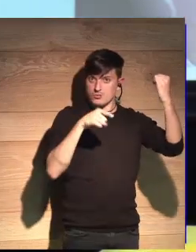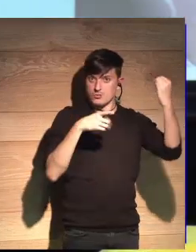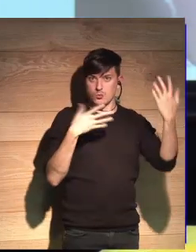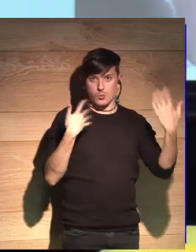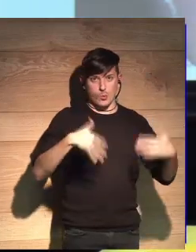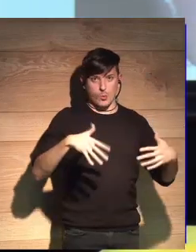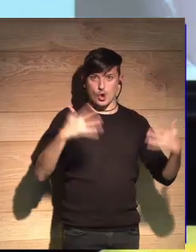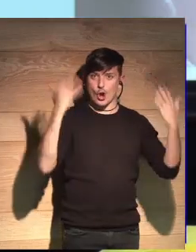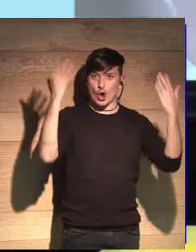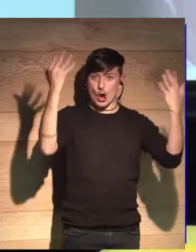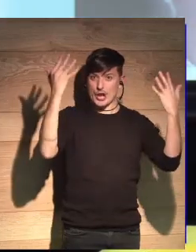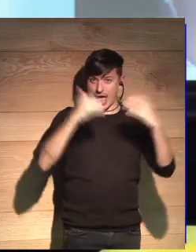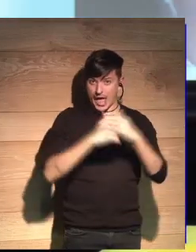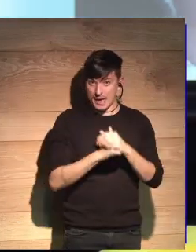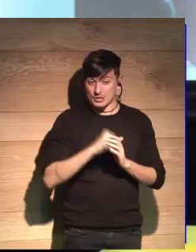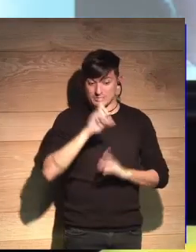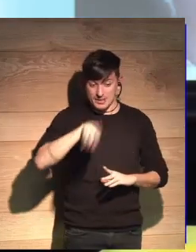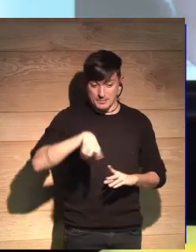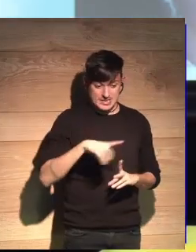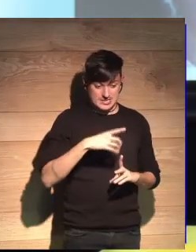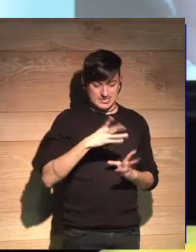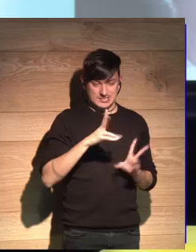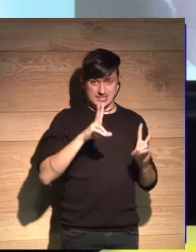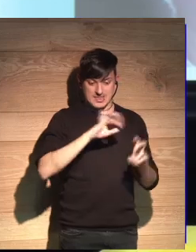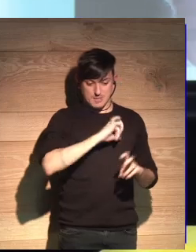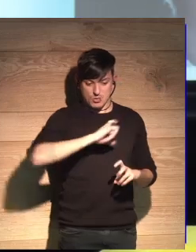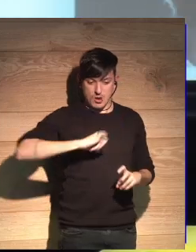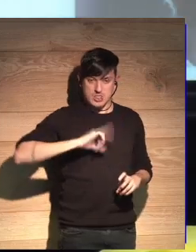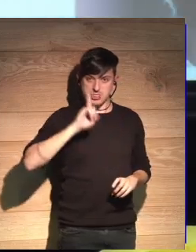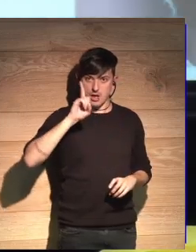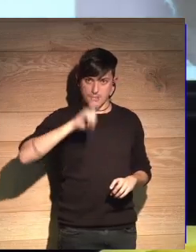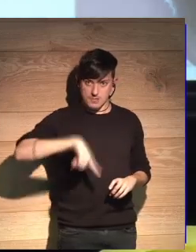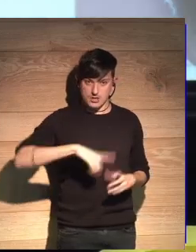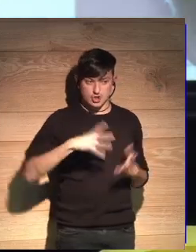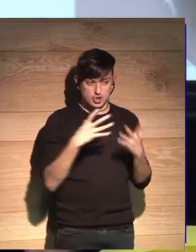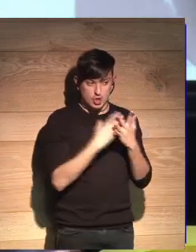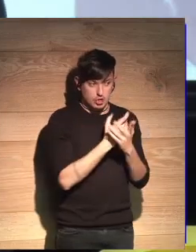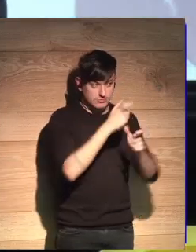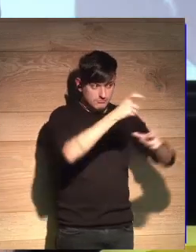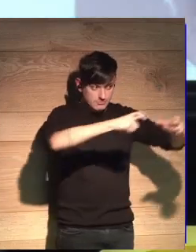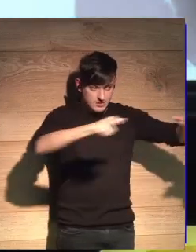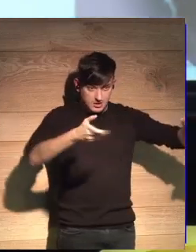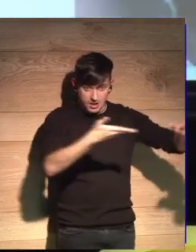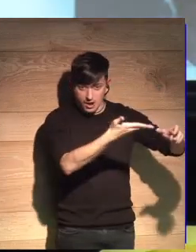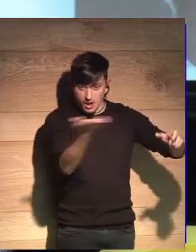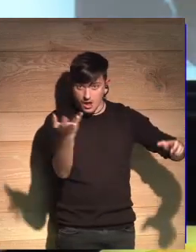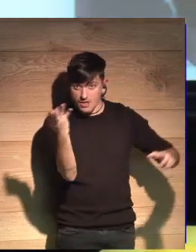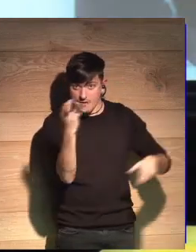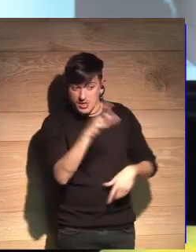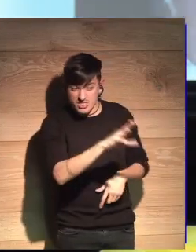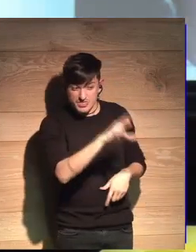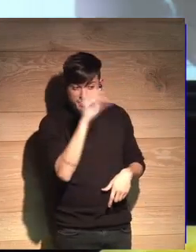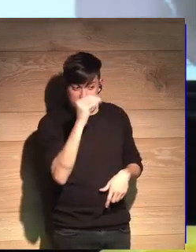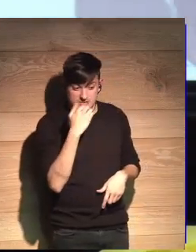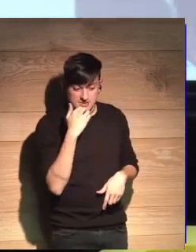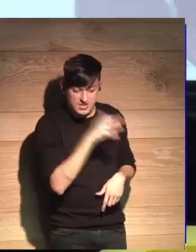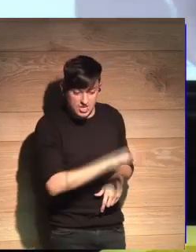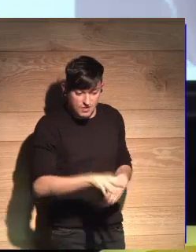an individual level. All of us must confront that we're mortal when we're kids. And we find a way of handling it. Religion,